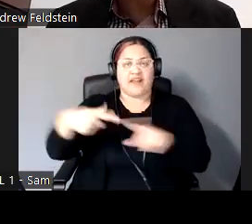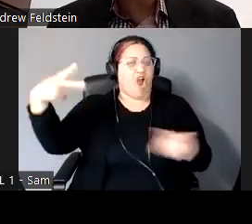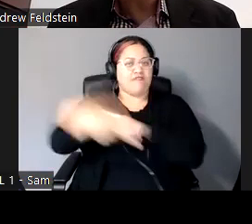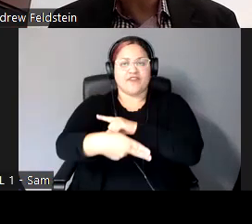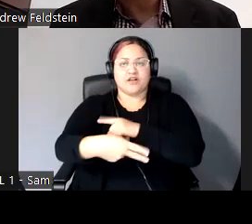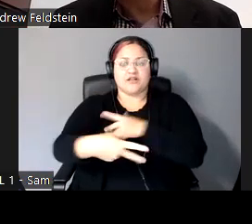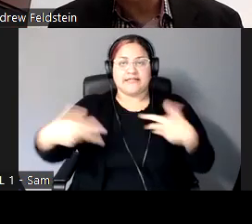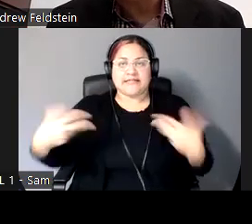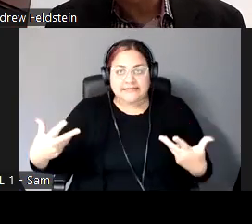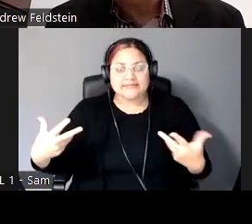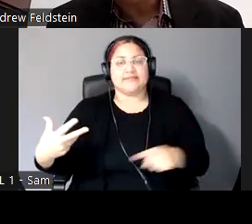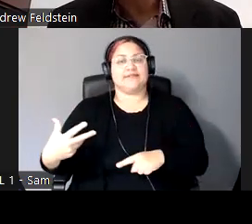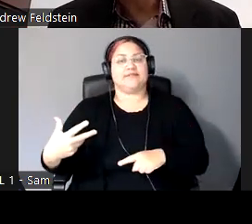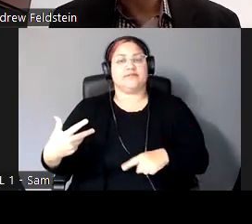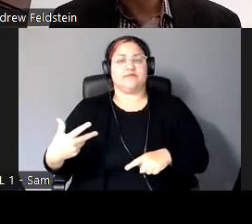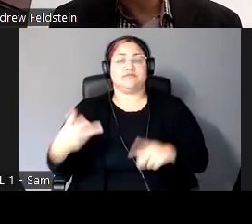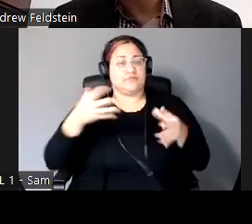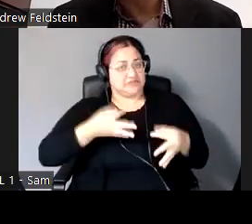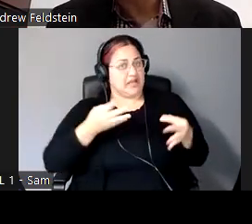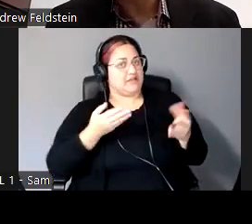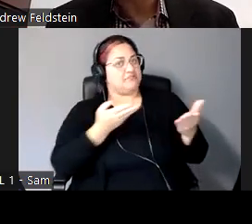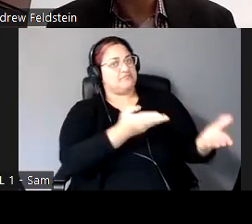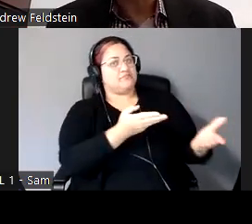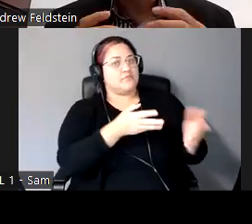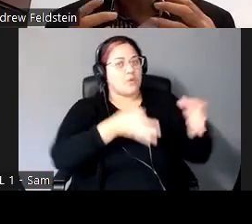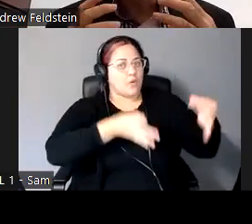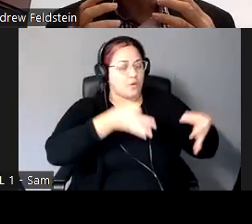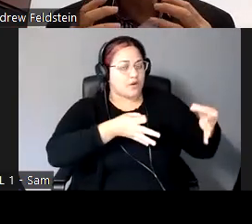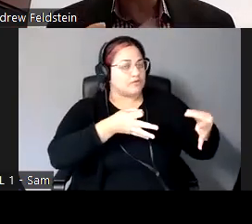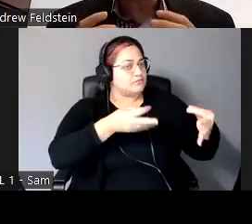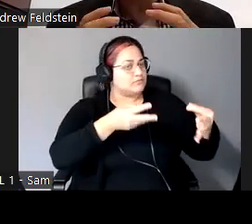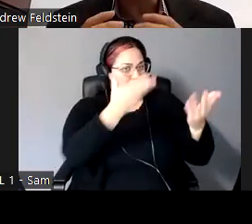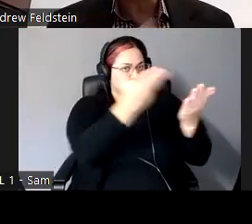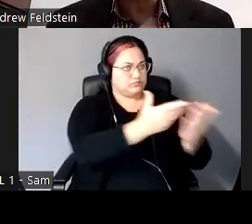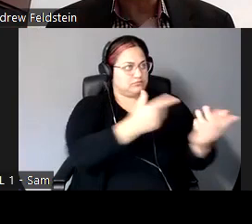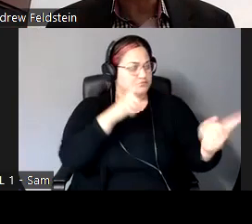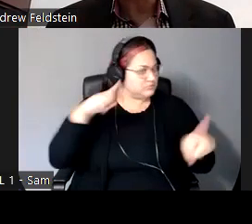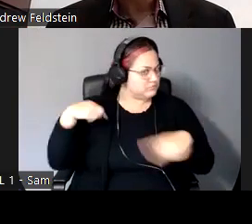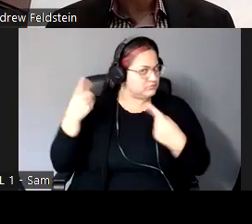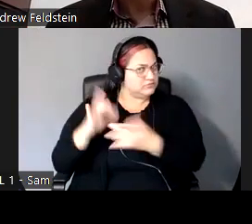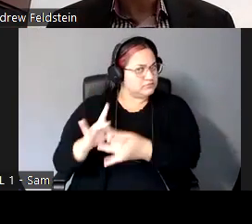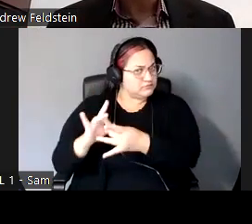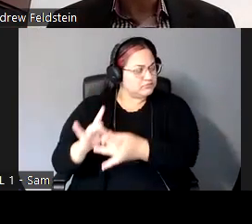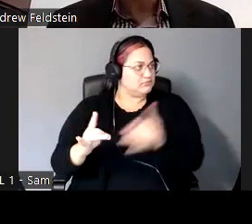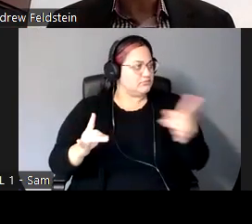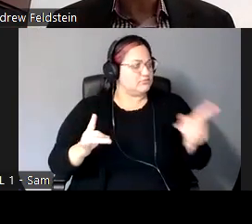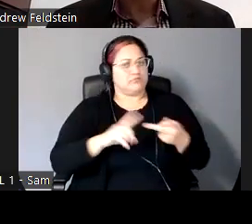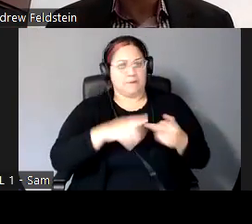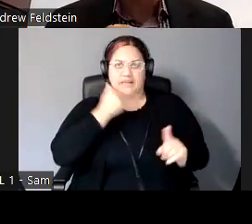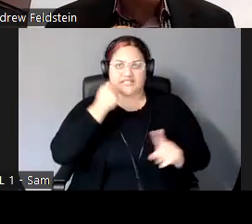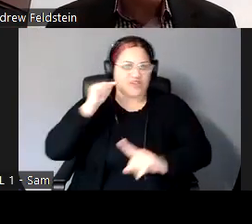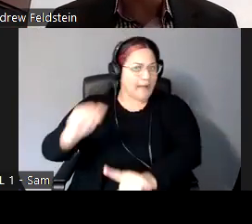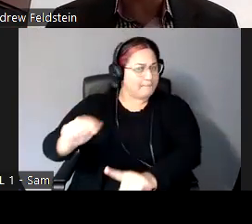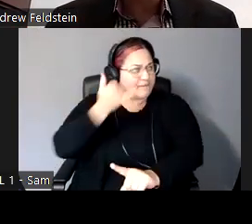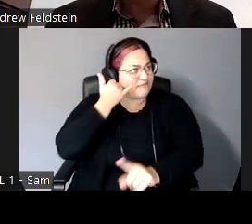great relationship with everyone. It's in their best interest to do it. Be focused on the right language. Don't be focused